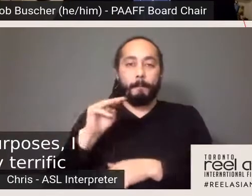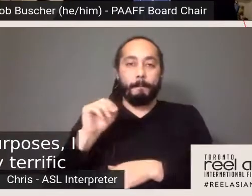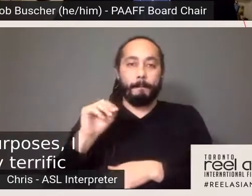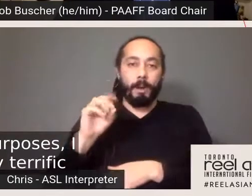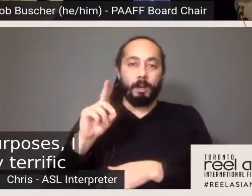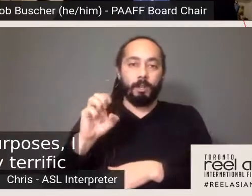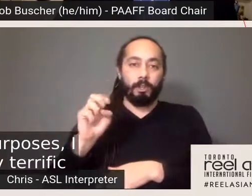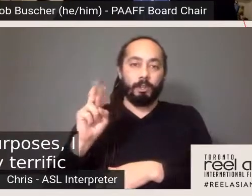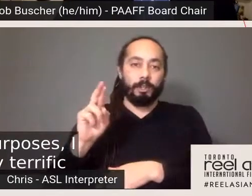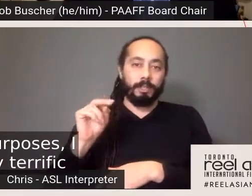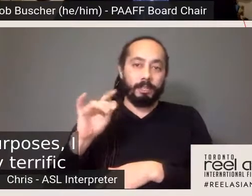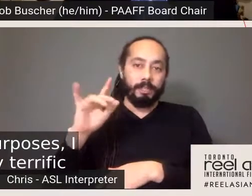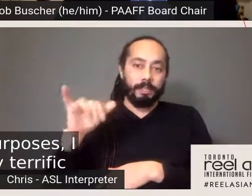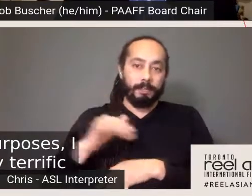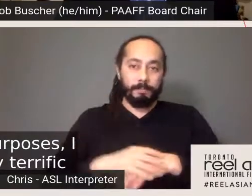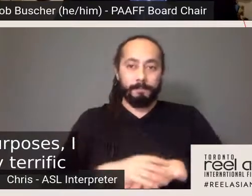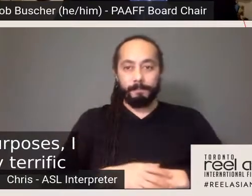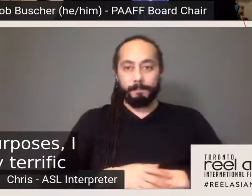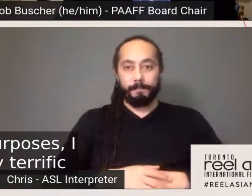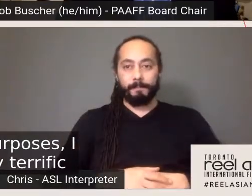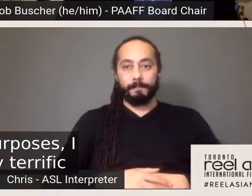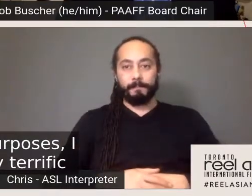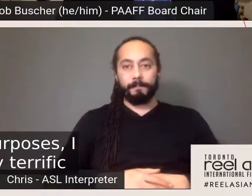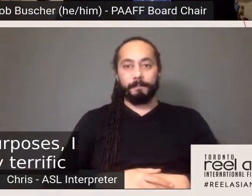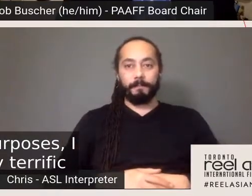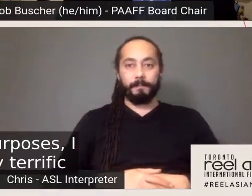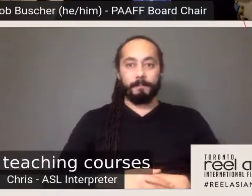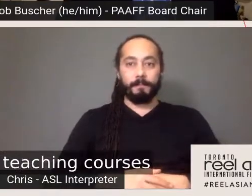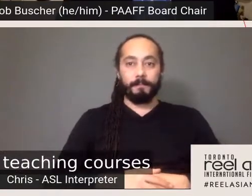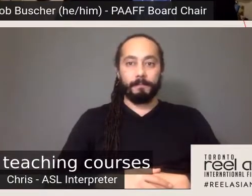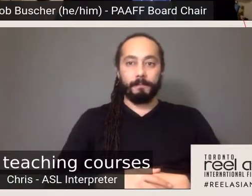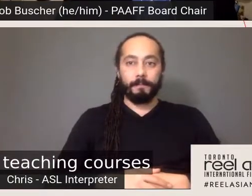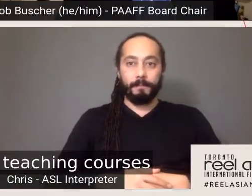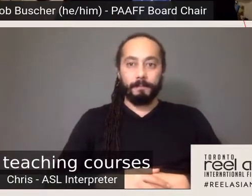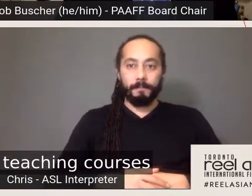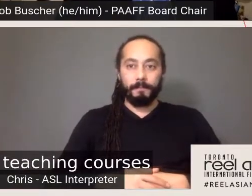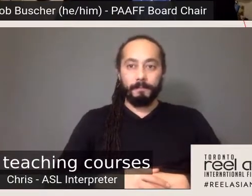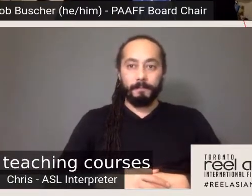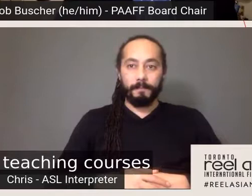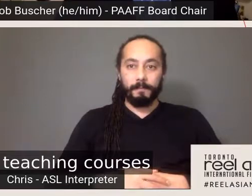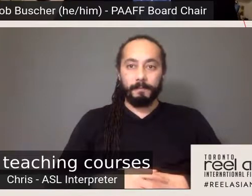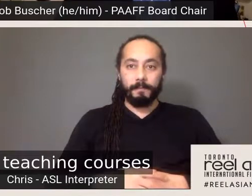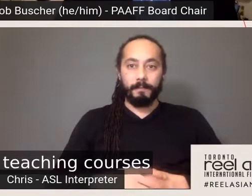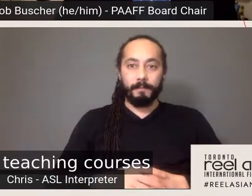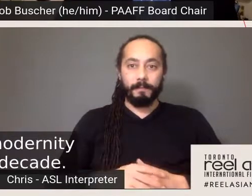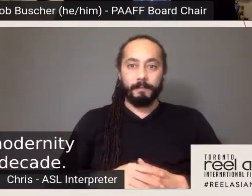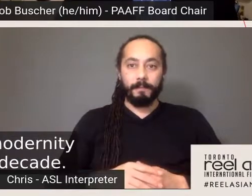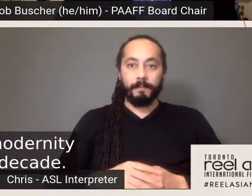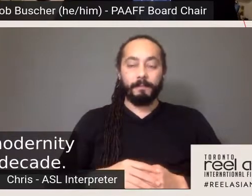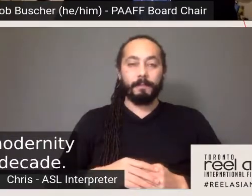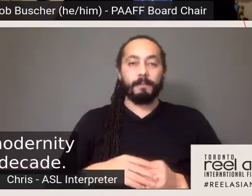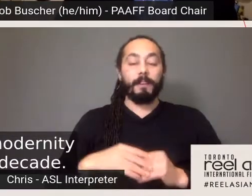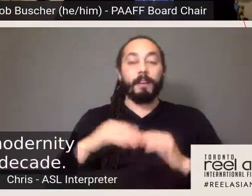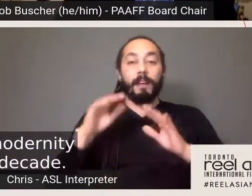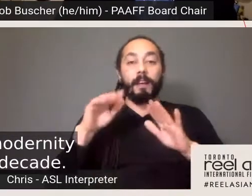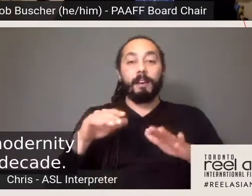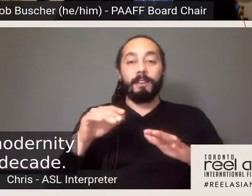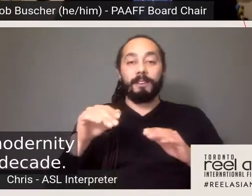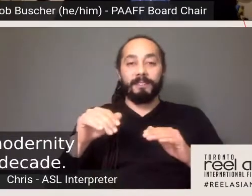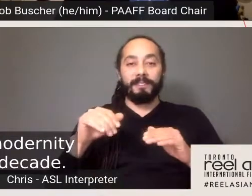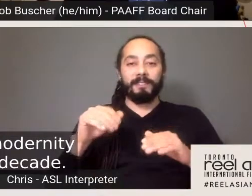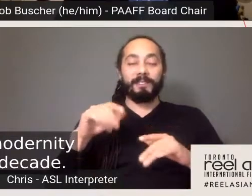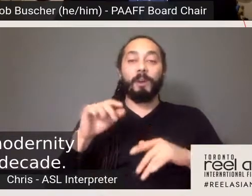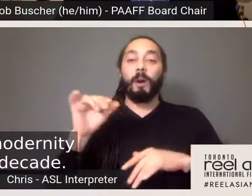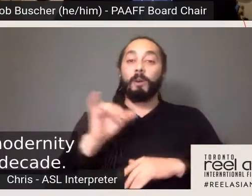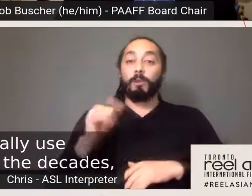For my own purposes, I found it really terrific because I've also been teaching courses on Japanese modernity